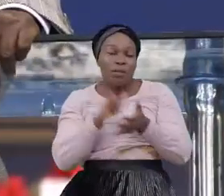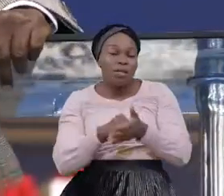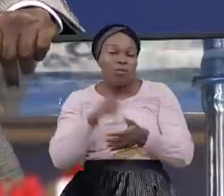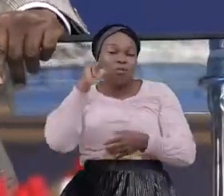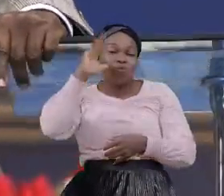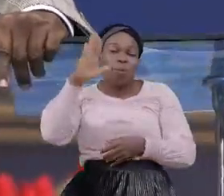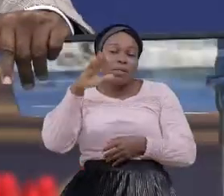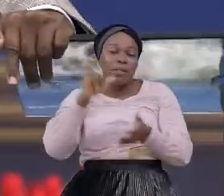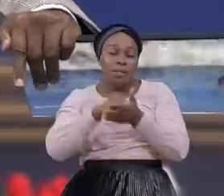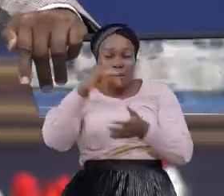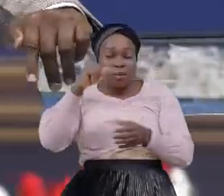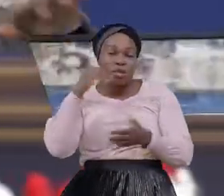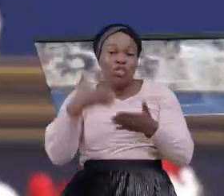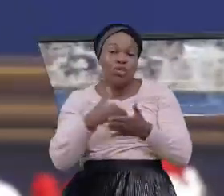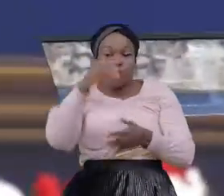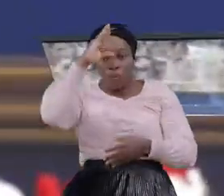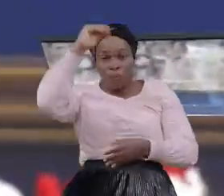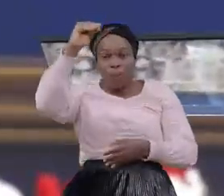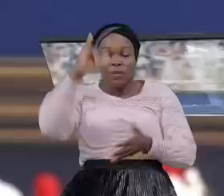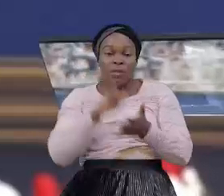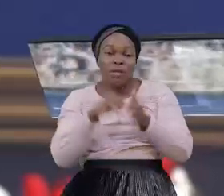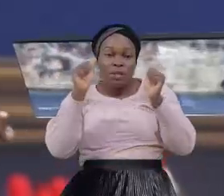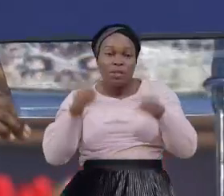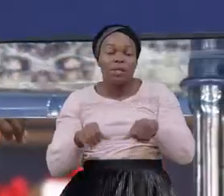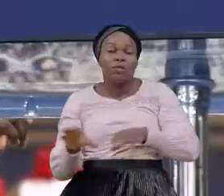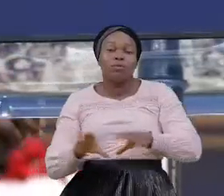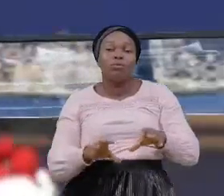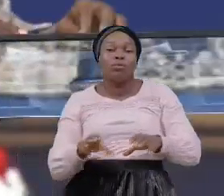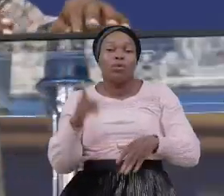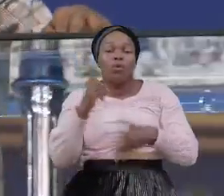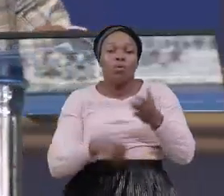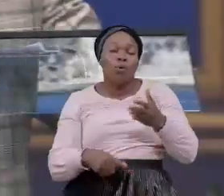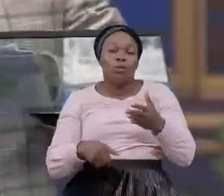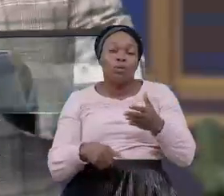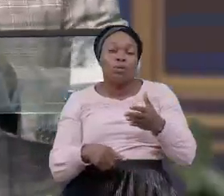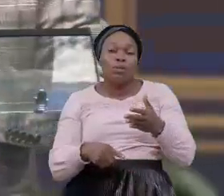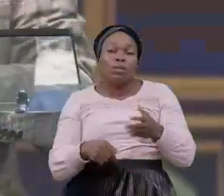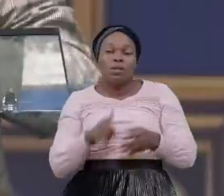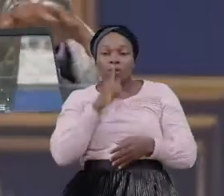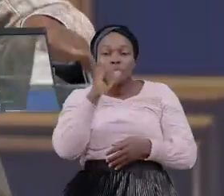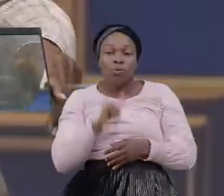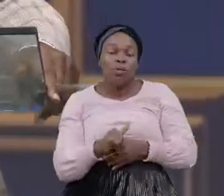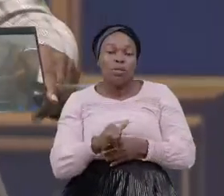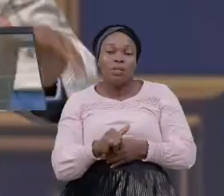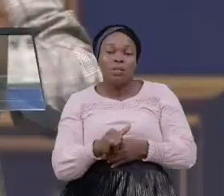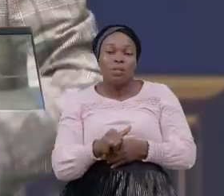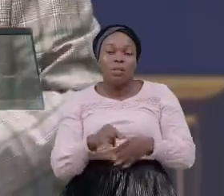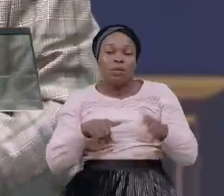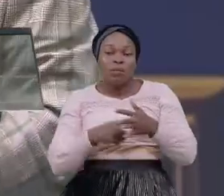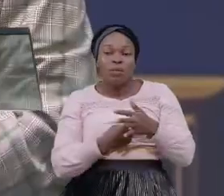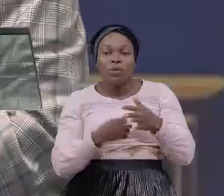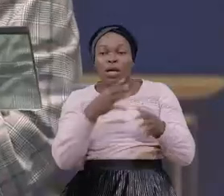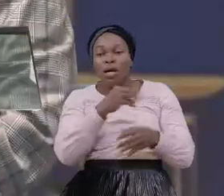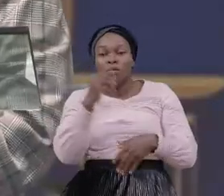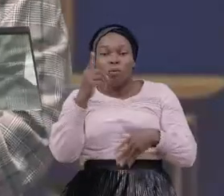woman that can do what has to be done and what ought to